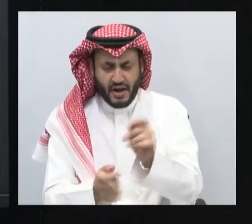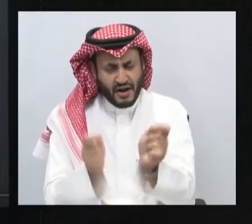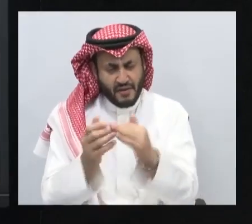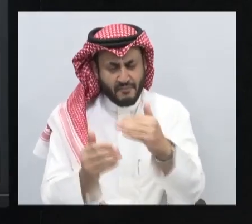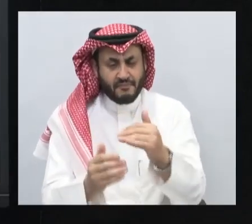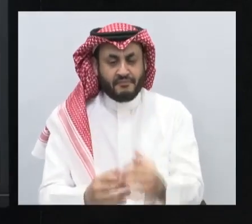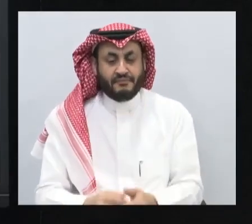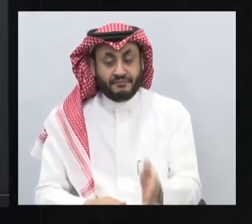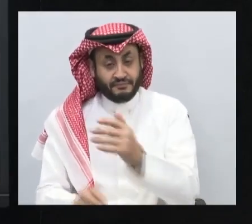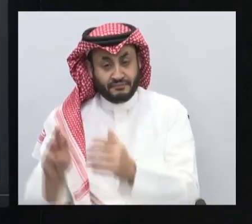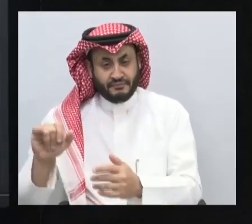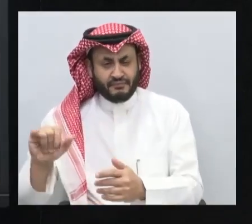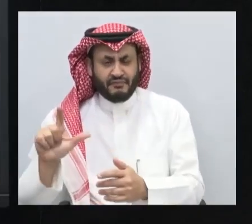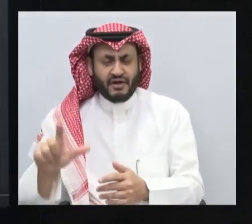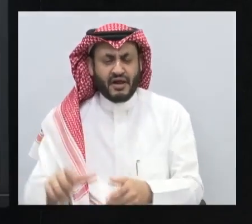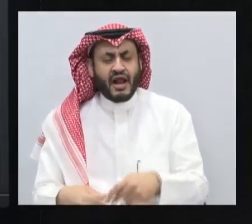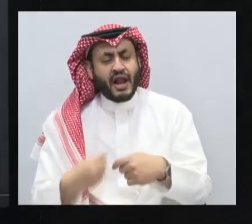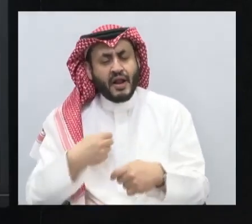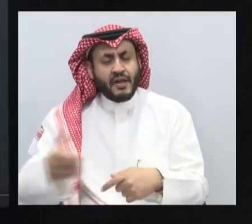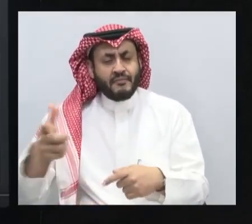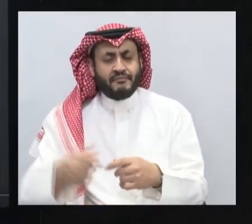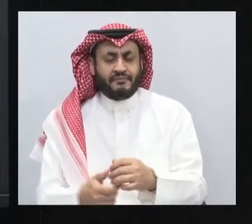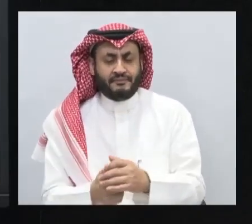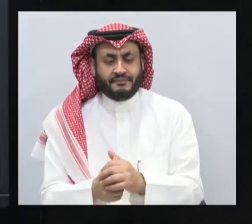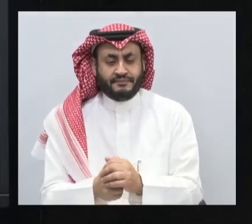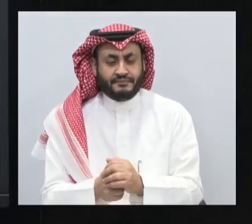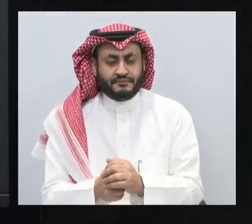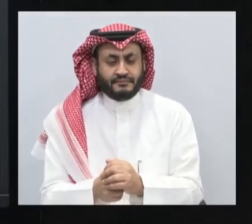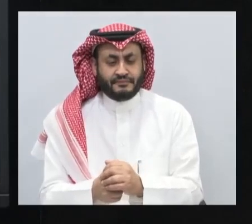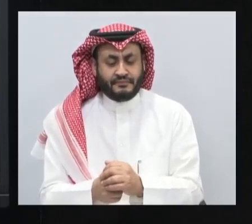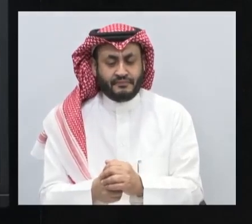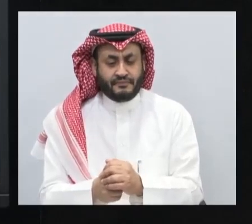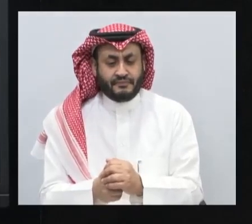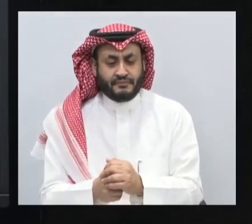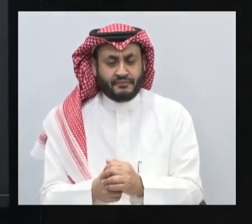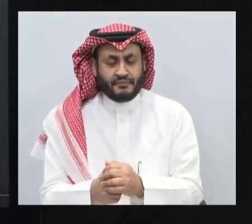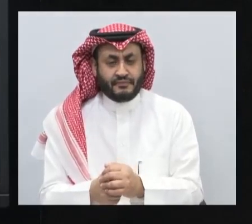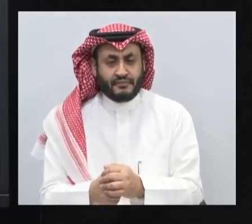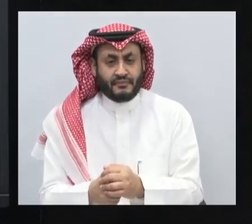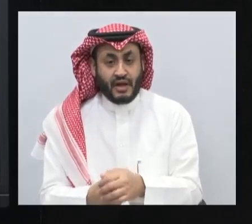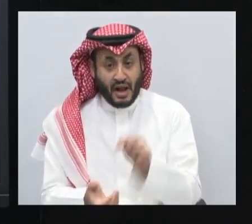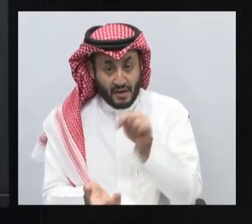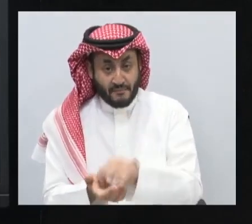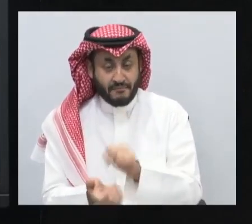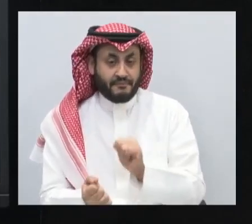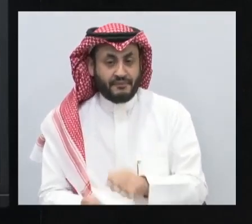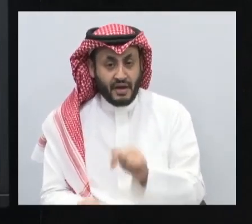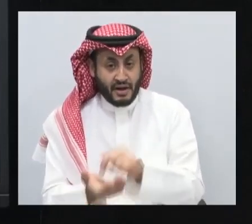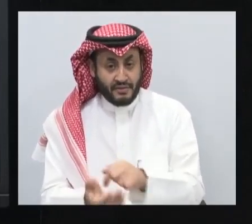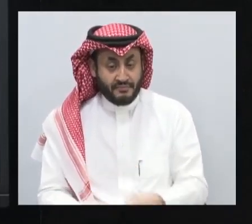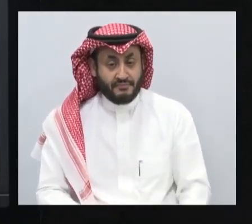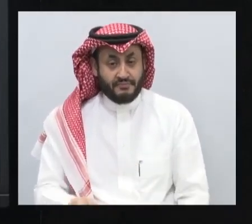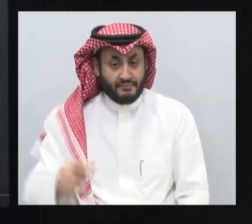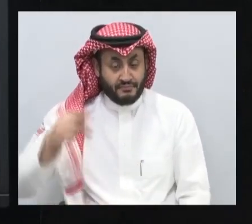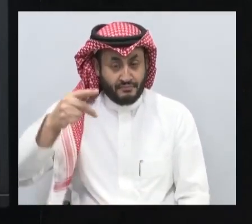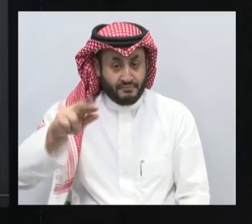school. But also, when she says, I will go to school, that might mean also a promise. So she promises her parents, for